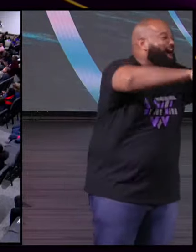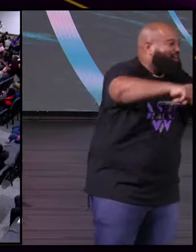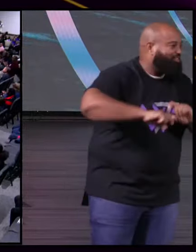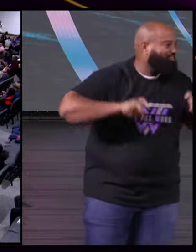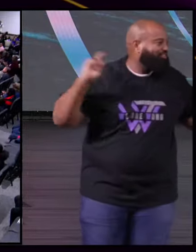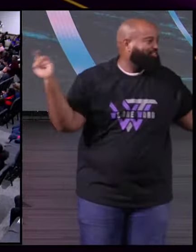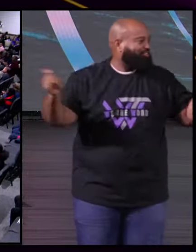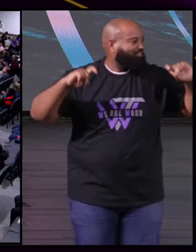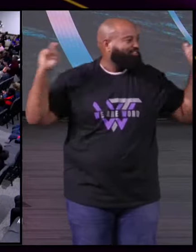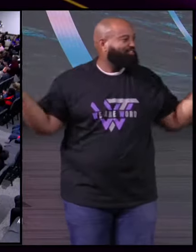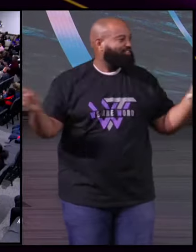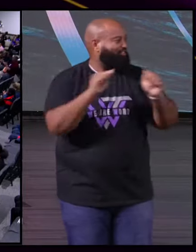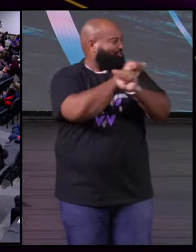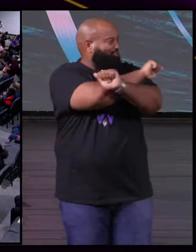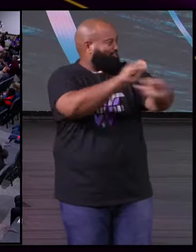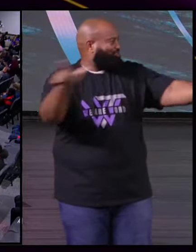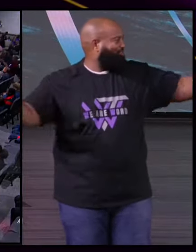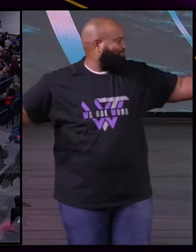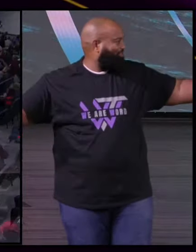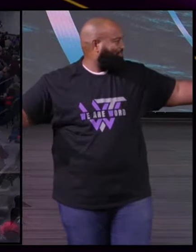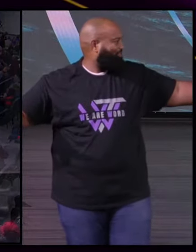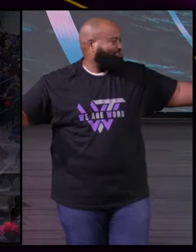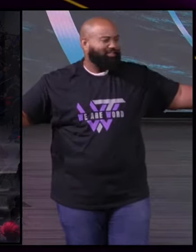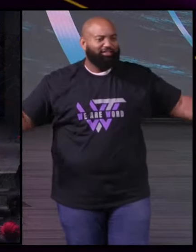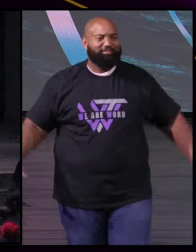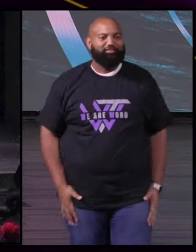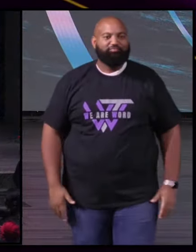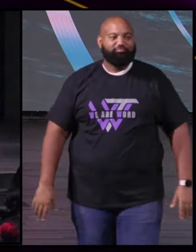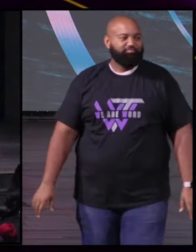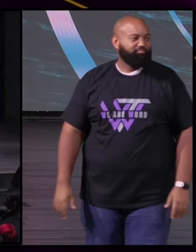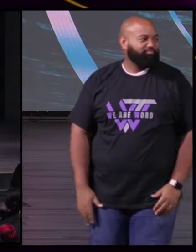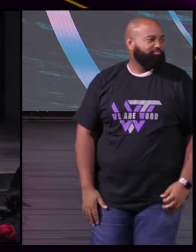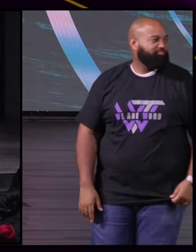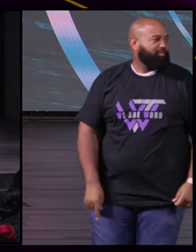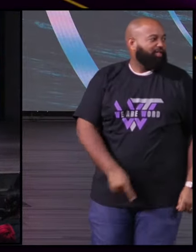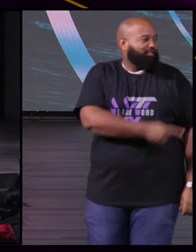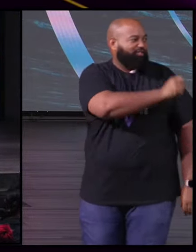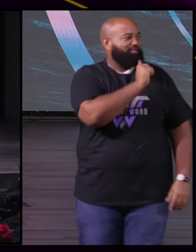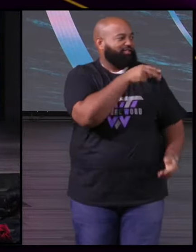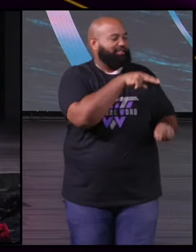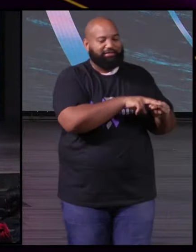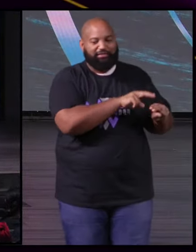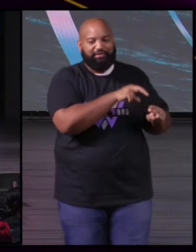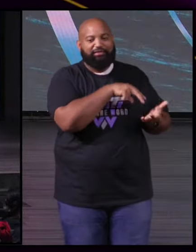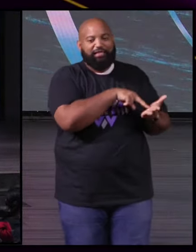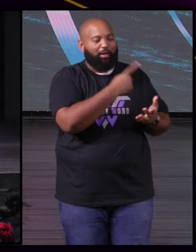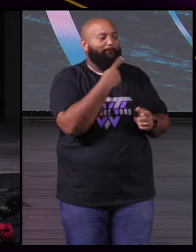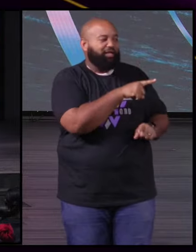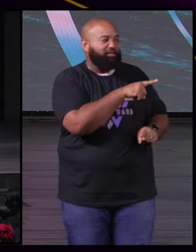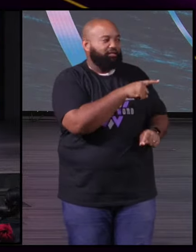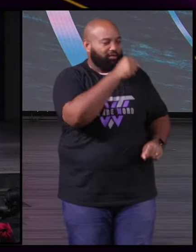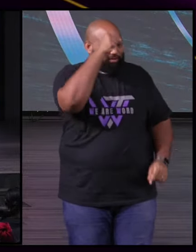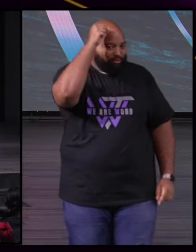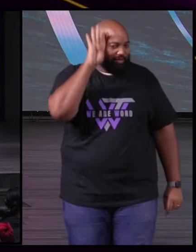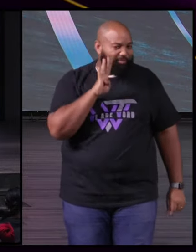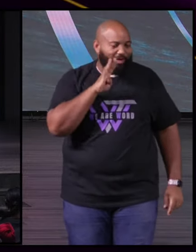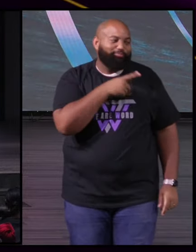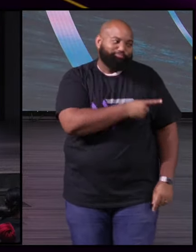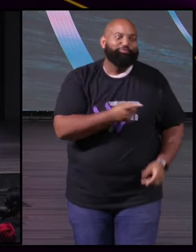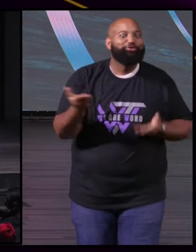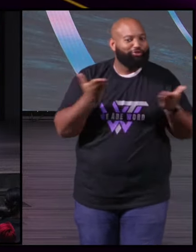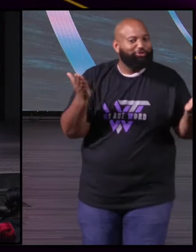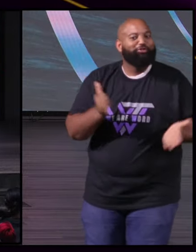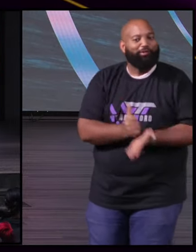Thank you so very, very, very much. Pastor Stephanie is not standing up, but I know that she was a part of that. We have a lot of folks who did